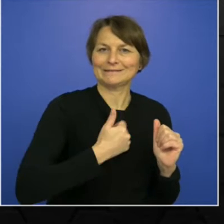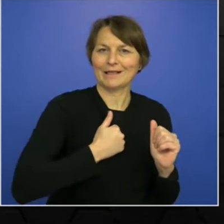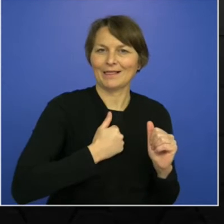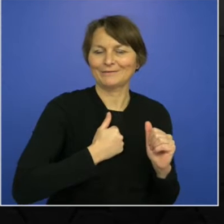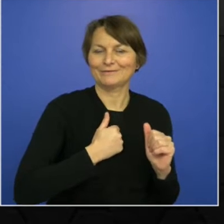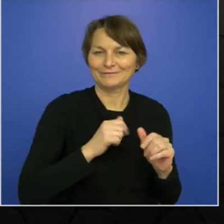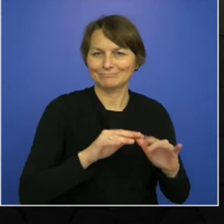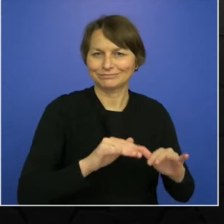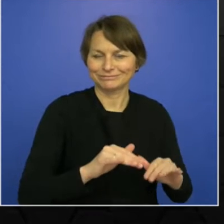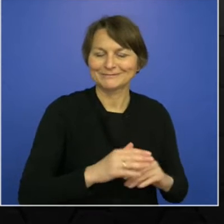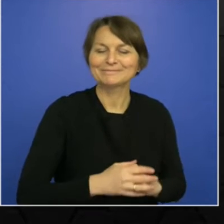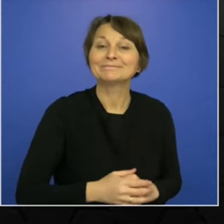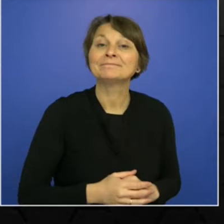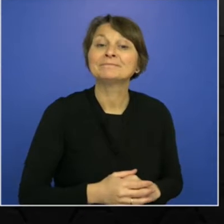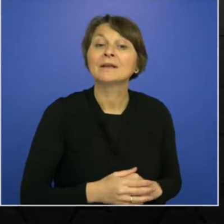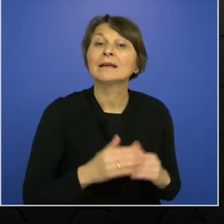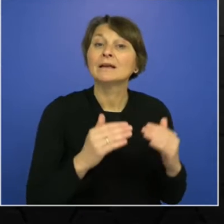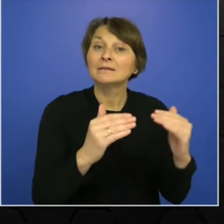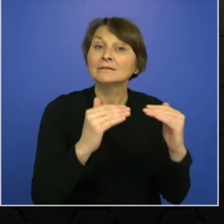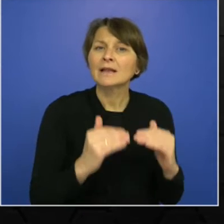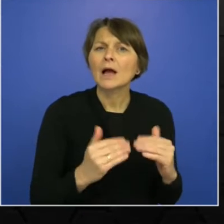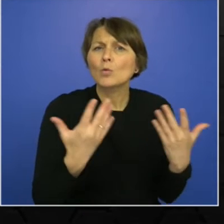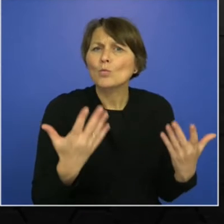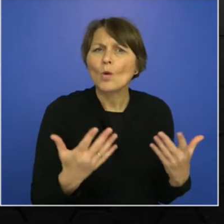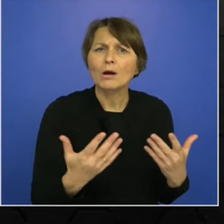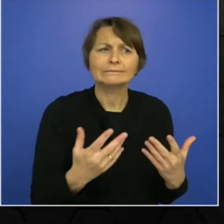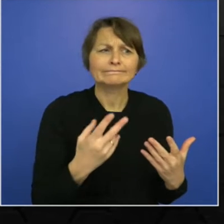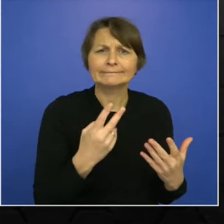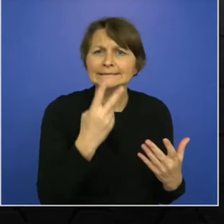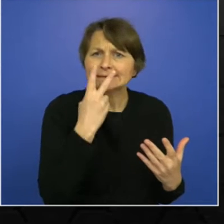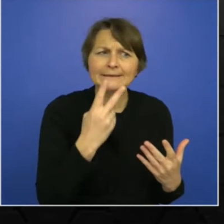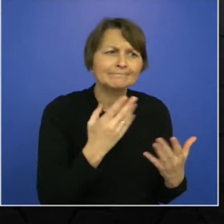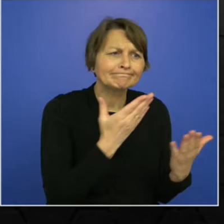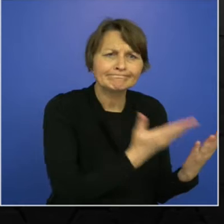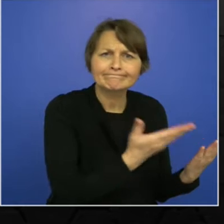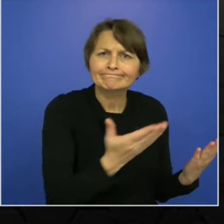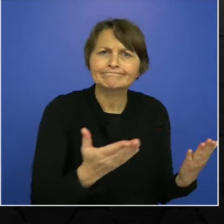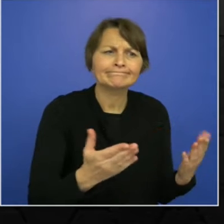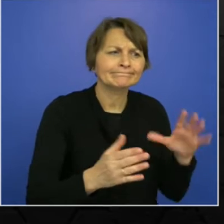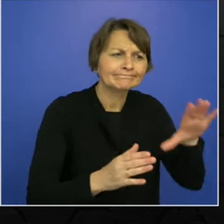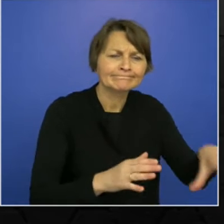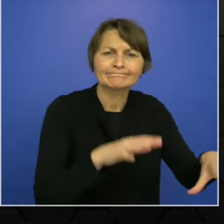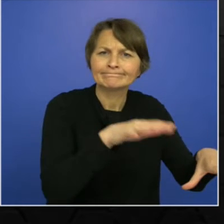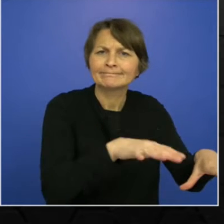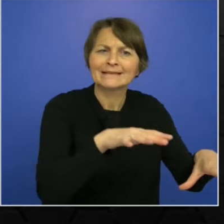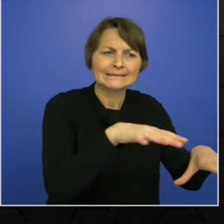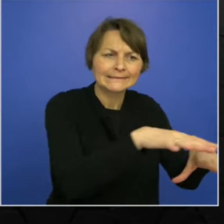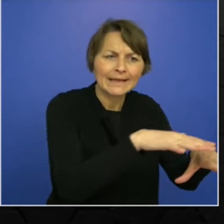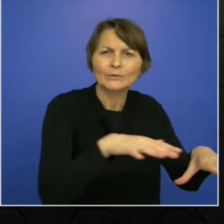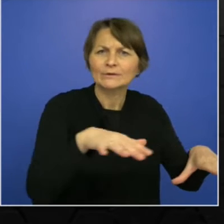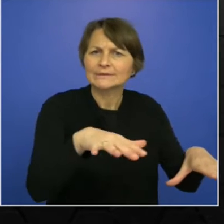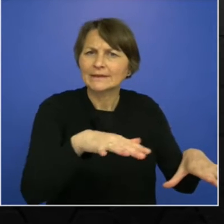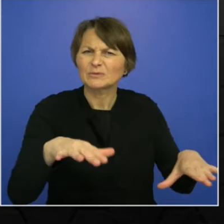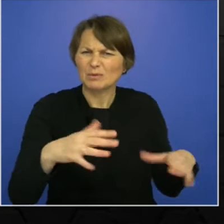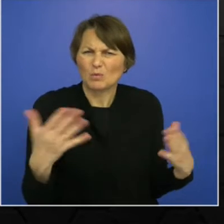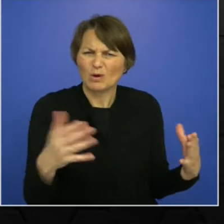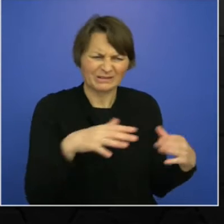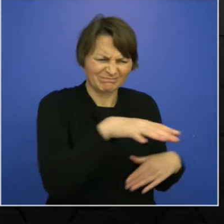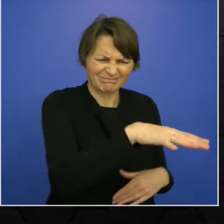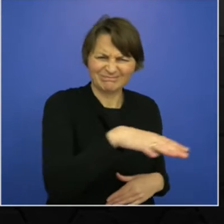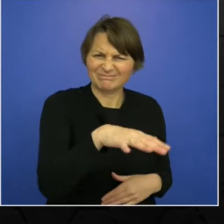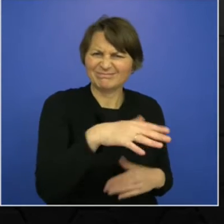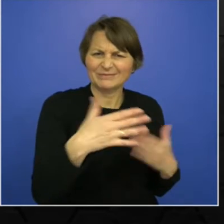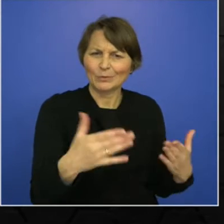talk about the different types of scenarios. So first of all, what is a scenario? Scenarios are some conversational flows that